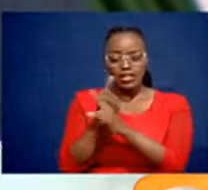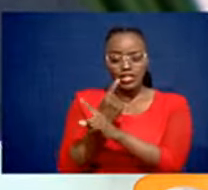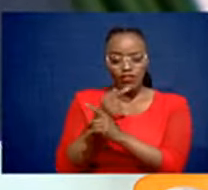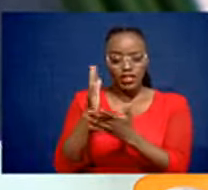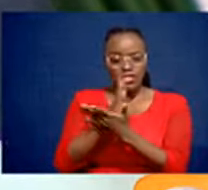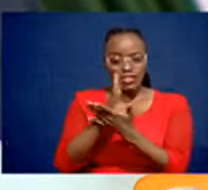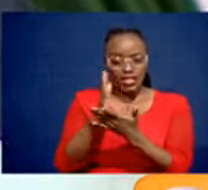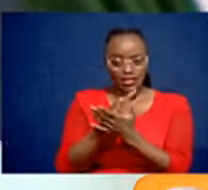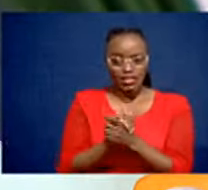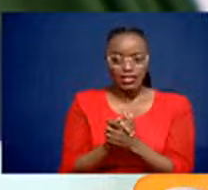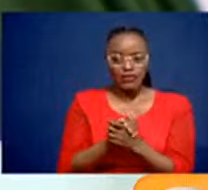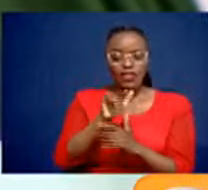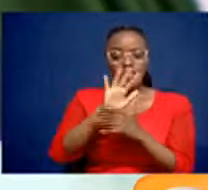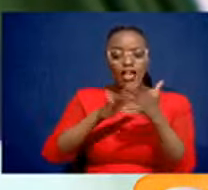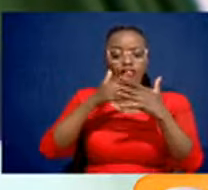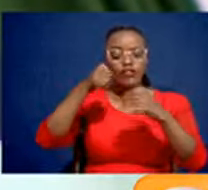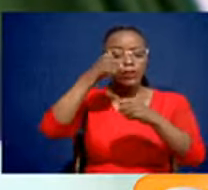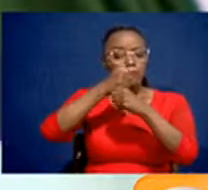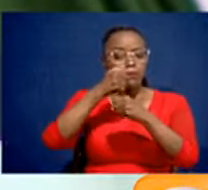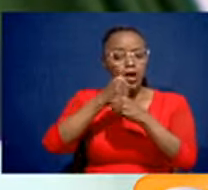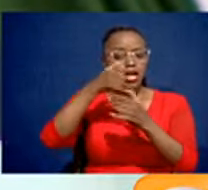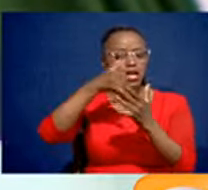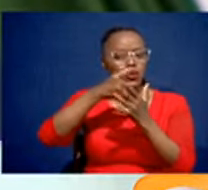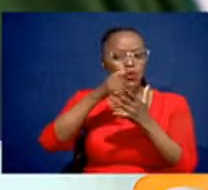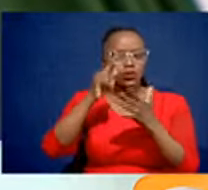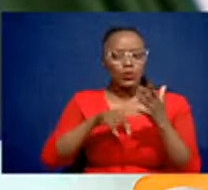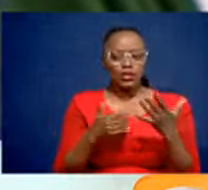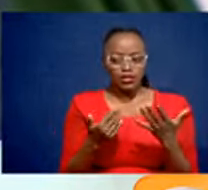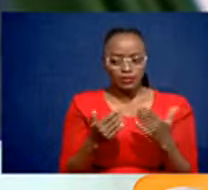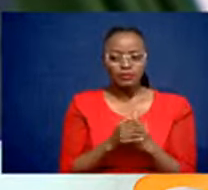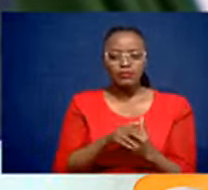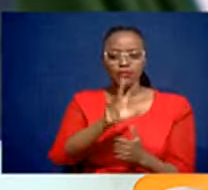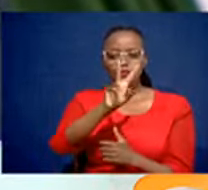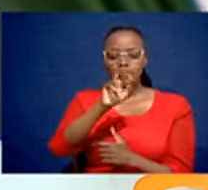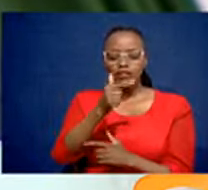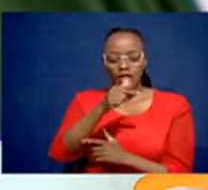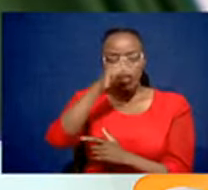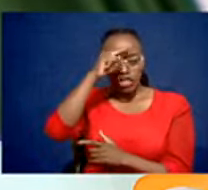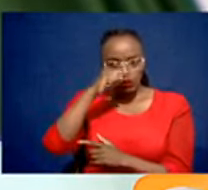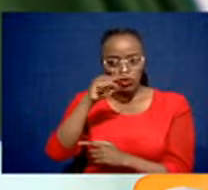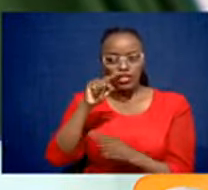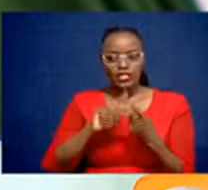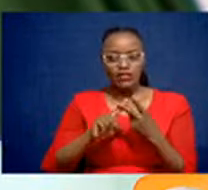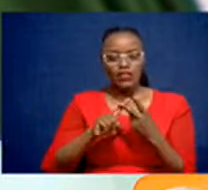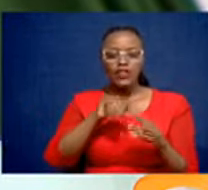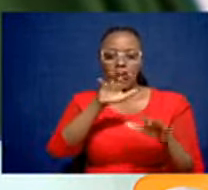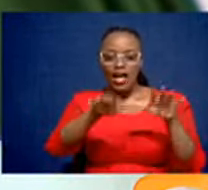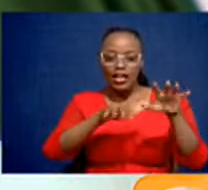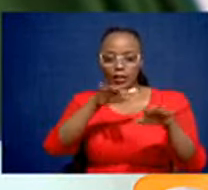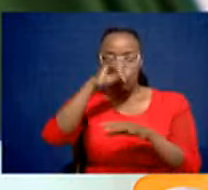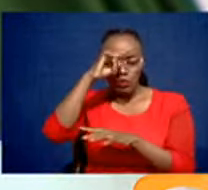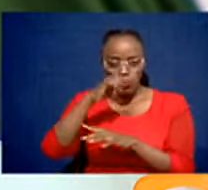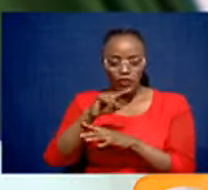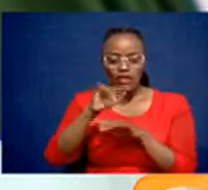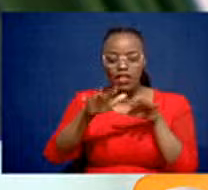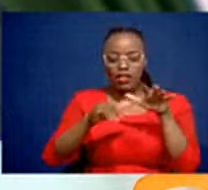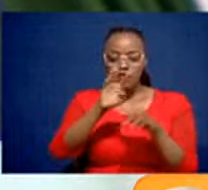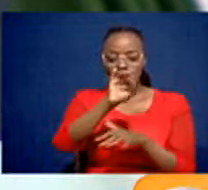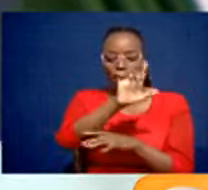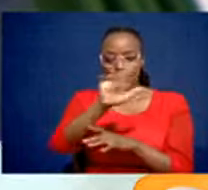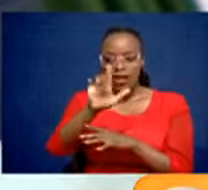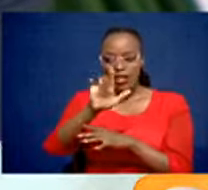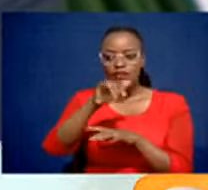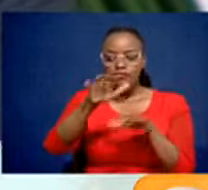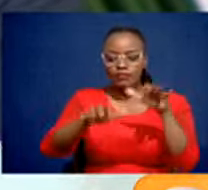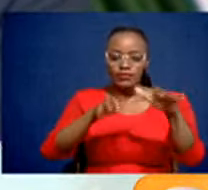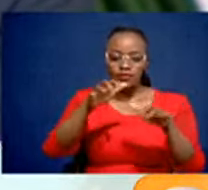sectors. These frameworks include the veterinary policy, livestock policy, livestock bill,